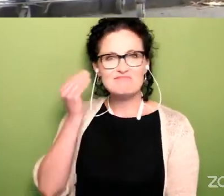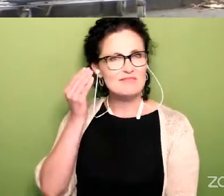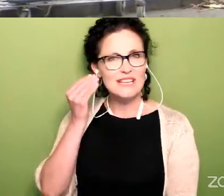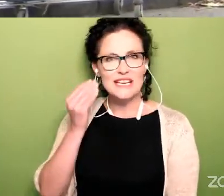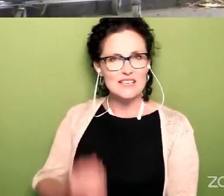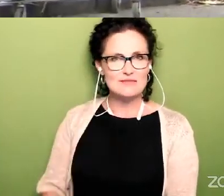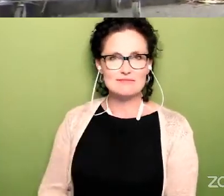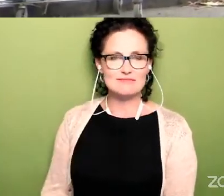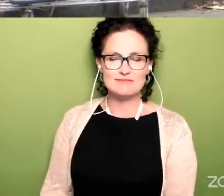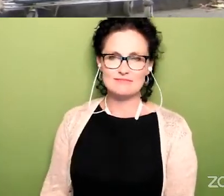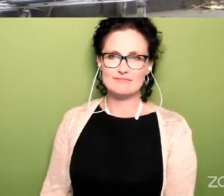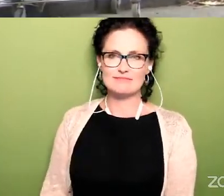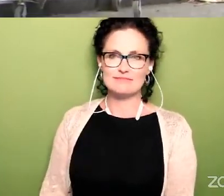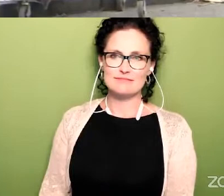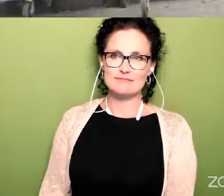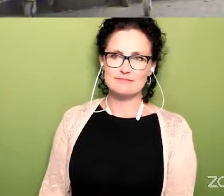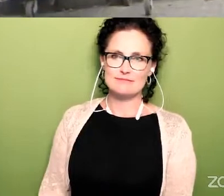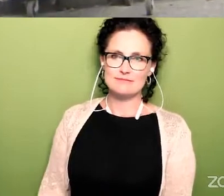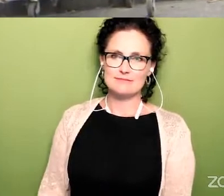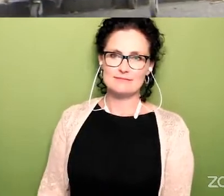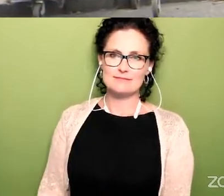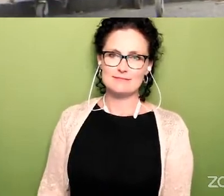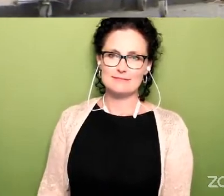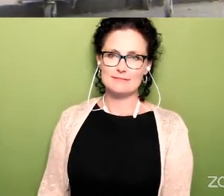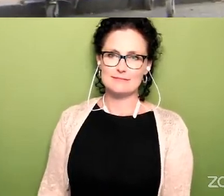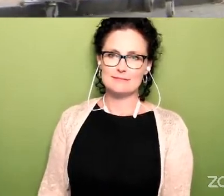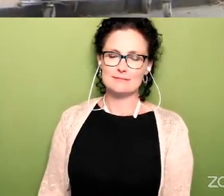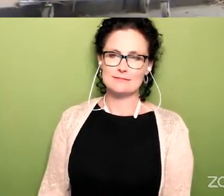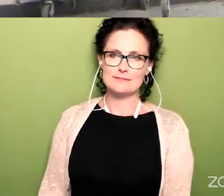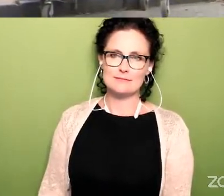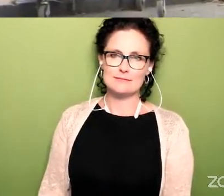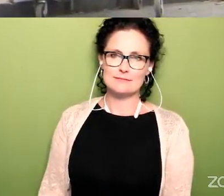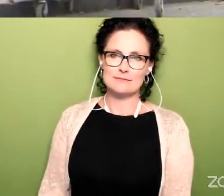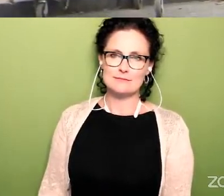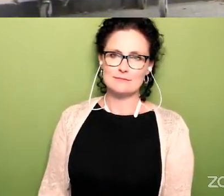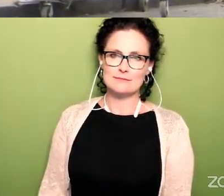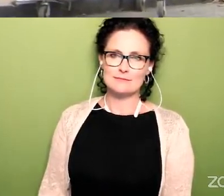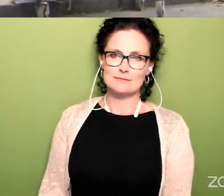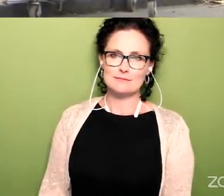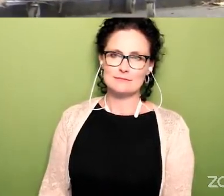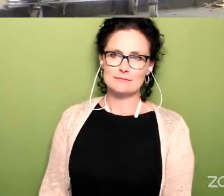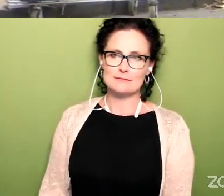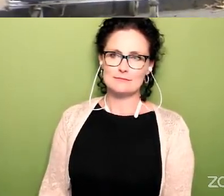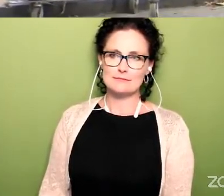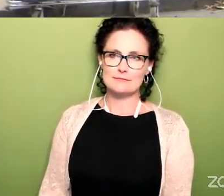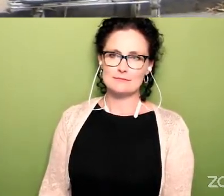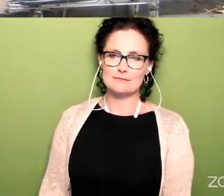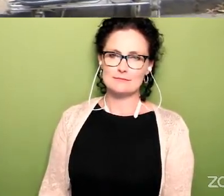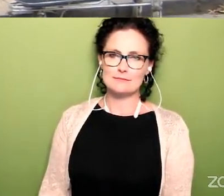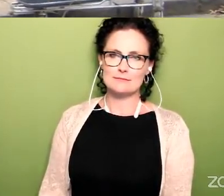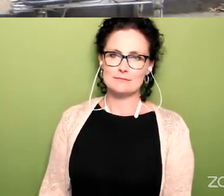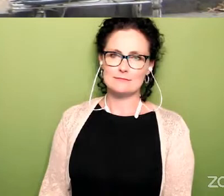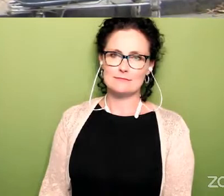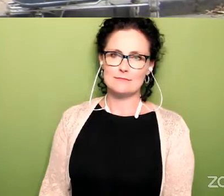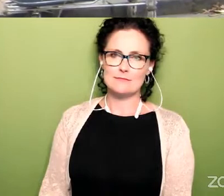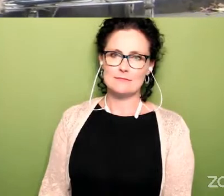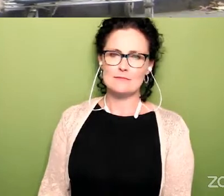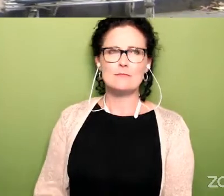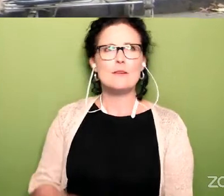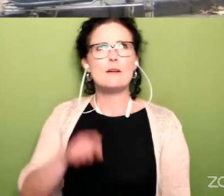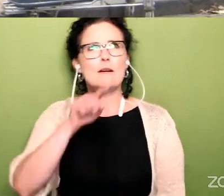Friends meeting house. It's not a house though, is it? It's a church thing in the box. Yeah, you're right, Sparks. Oh, you'll fit right